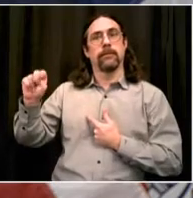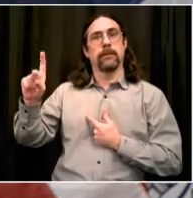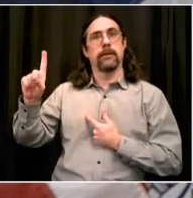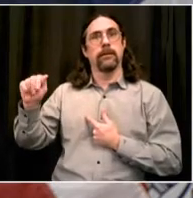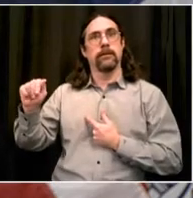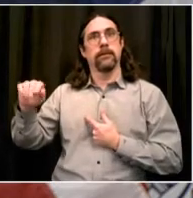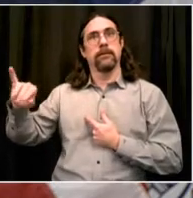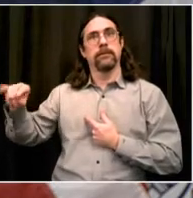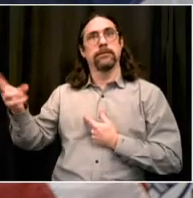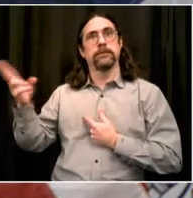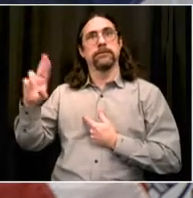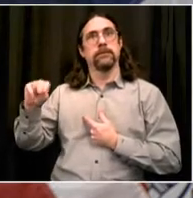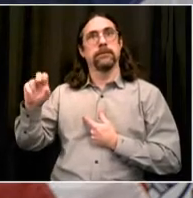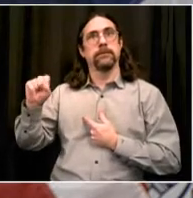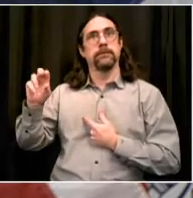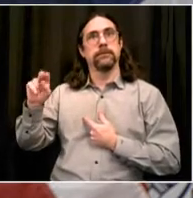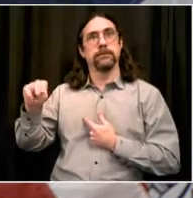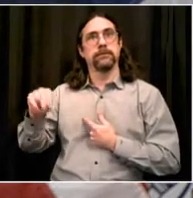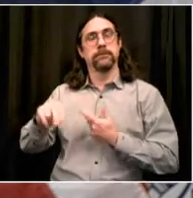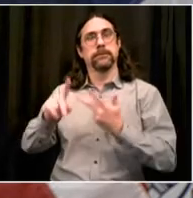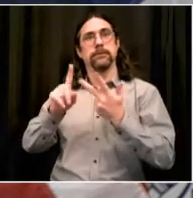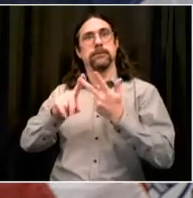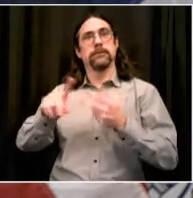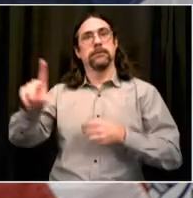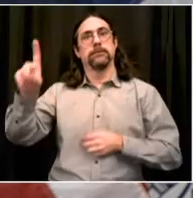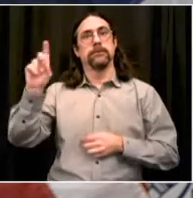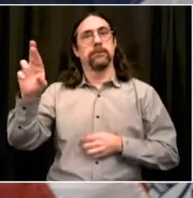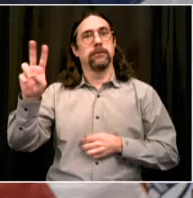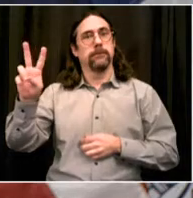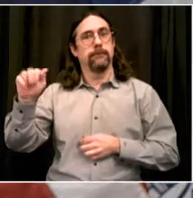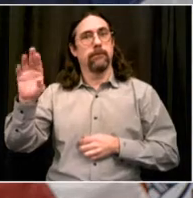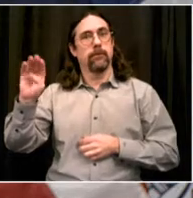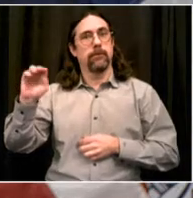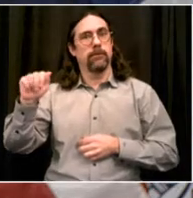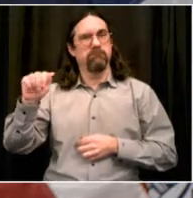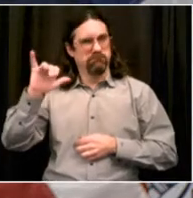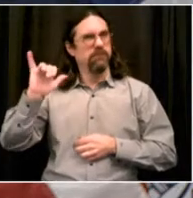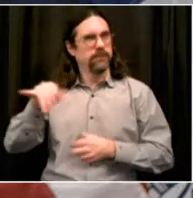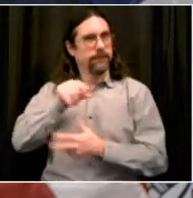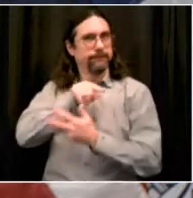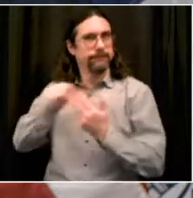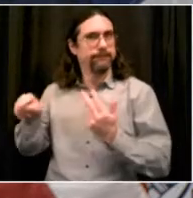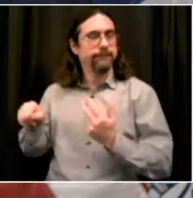Dr. Jay Varma. The first question today goes to Juliet from 1010 Wins.